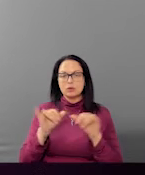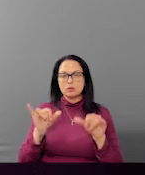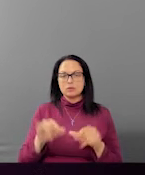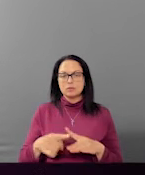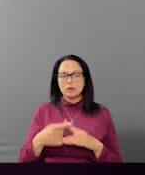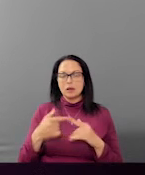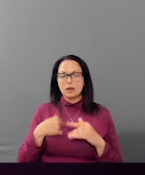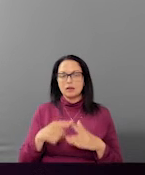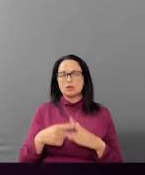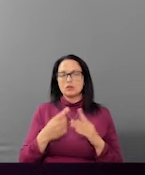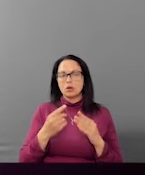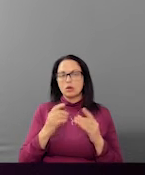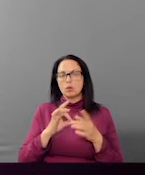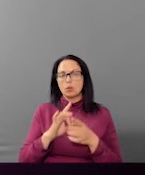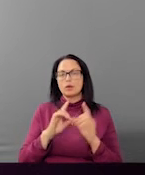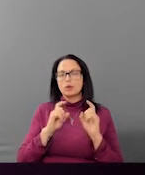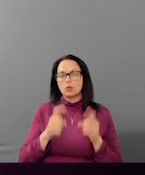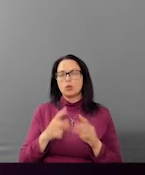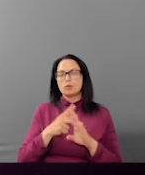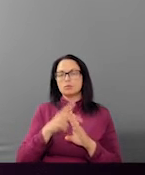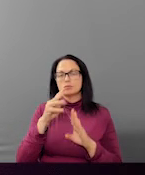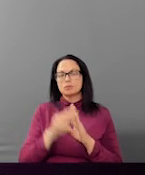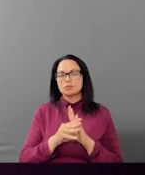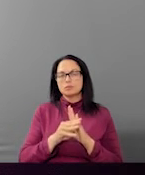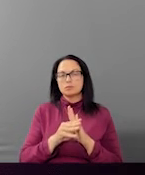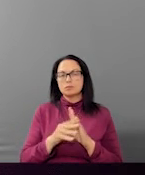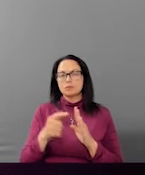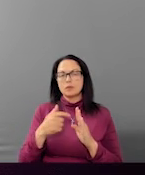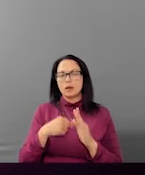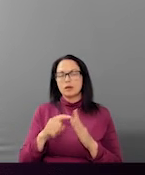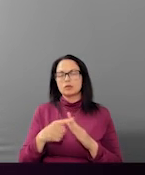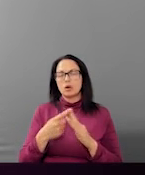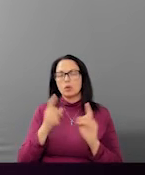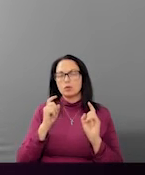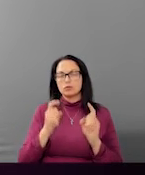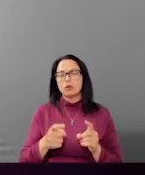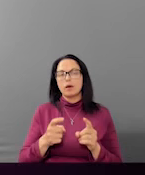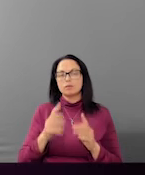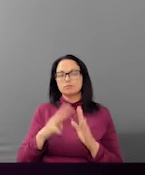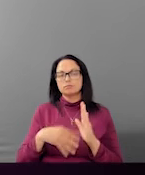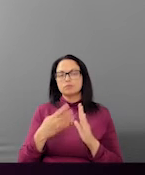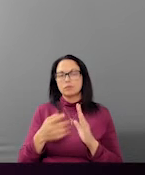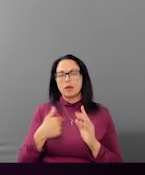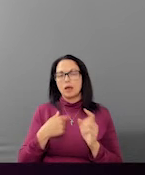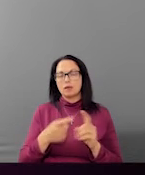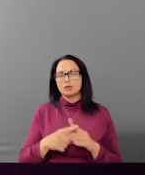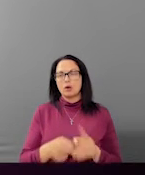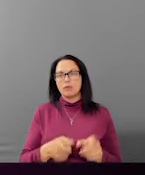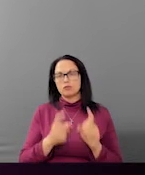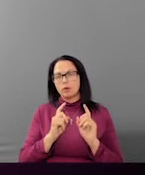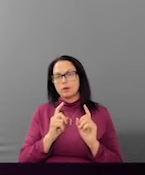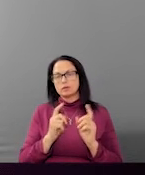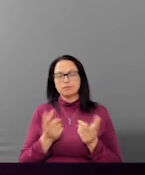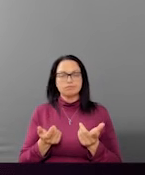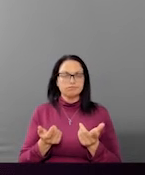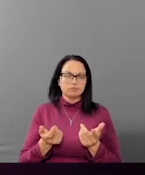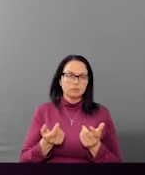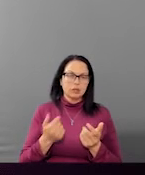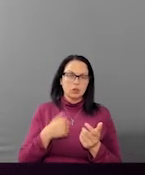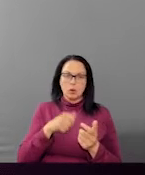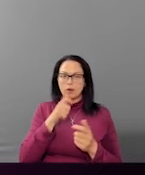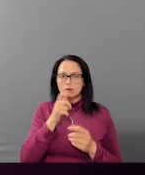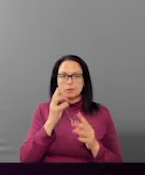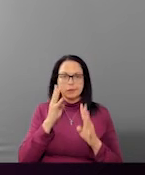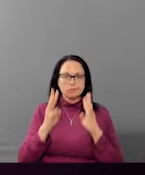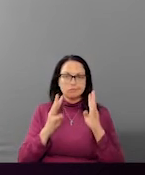grants programs. It's actually a really good story. I got started through the Graphs grants program. I started off as a grantee. You don't have to be this super crazy, huge engineer to do it. Use